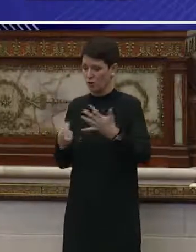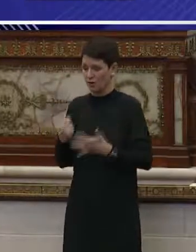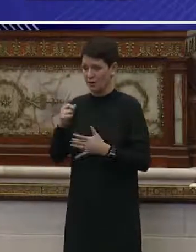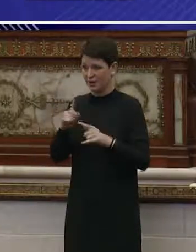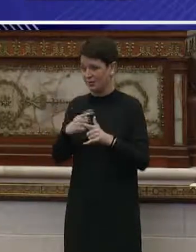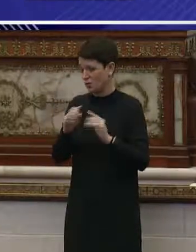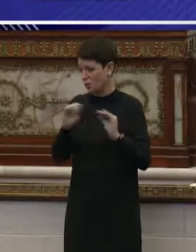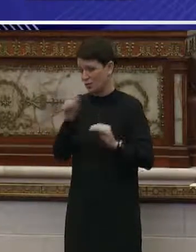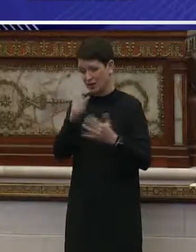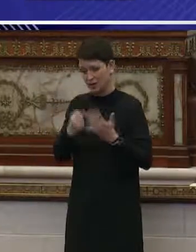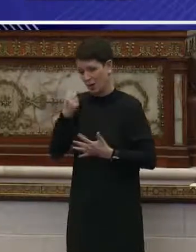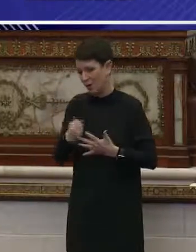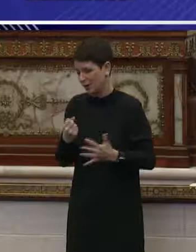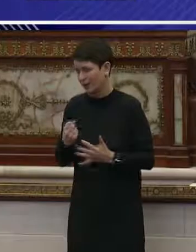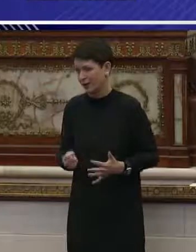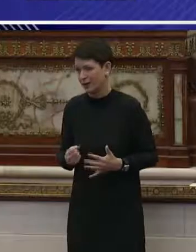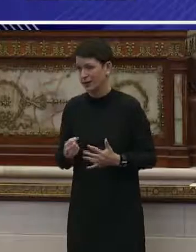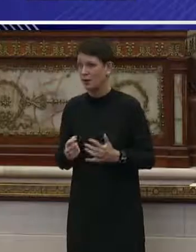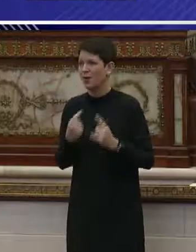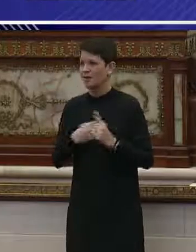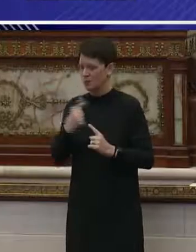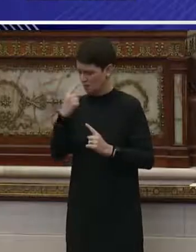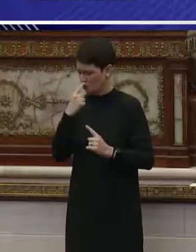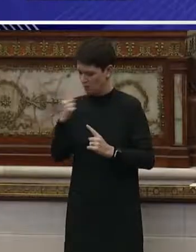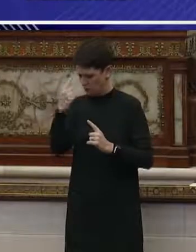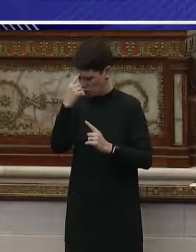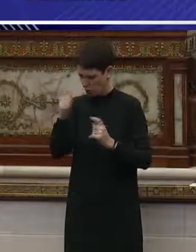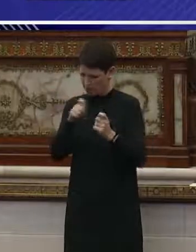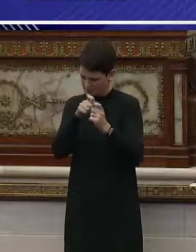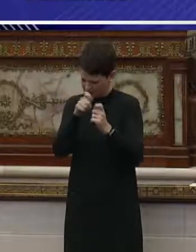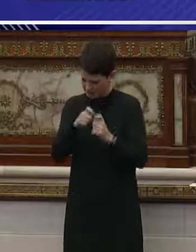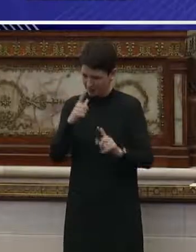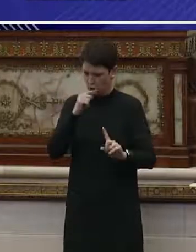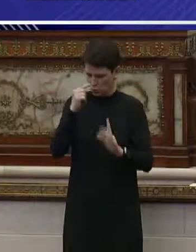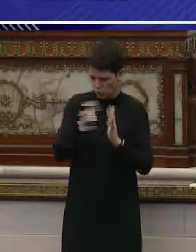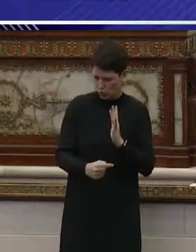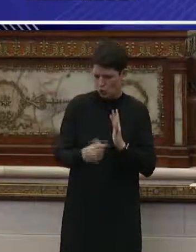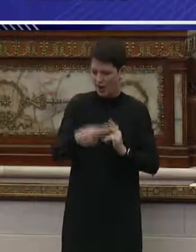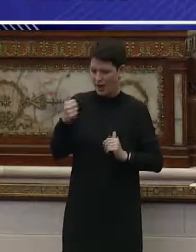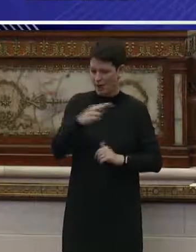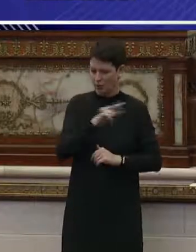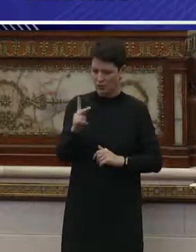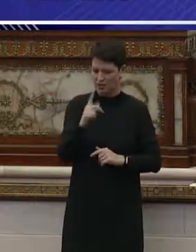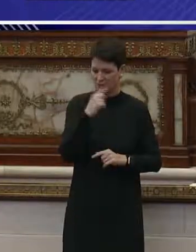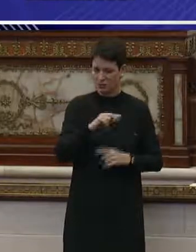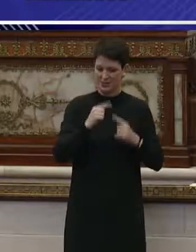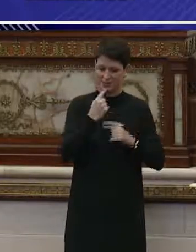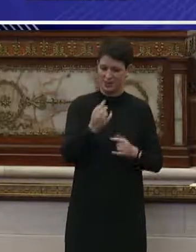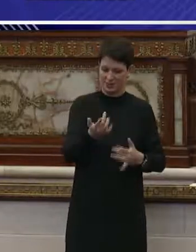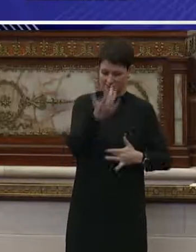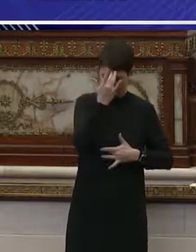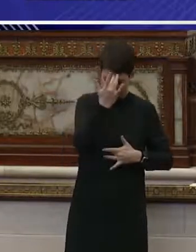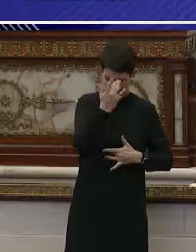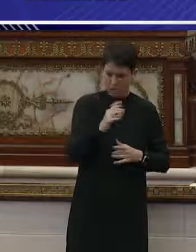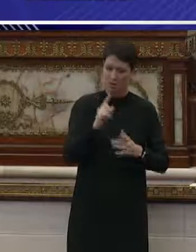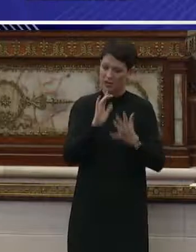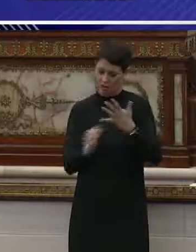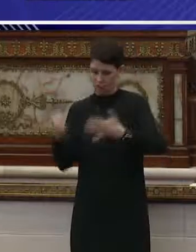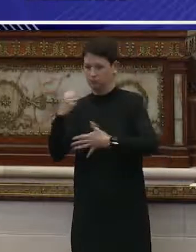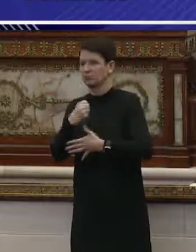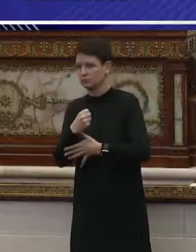priority. So I want to make sure that we're thoughtful about it so that the people who really are at greater risk for serious illness are the ones that are getting